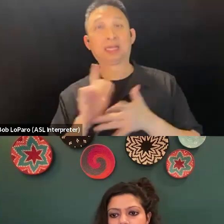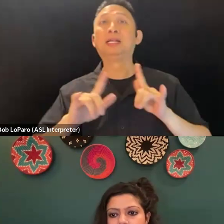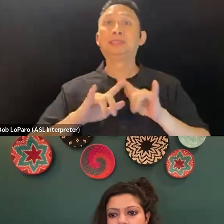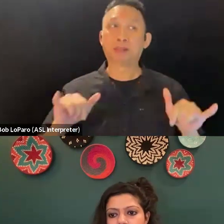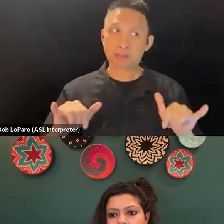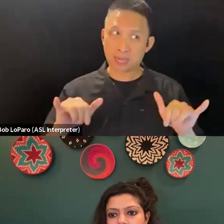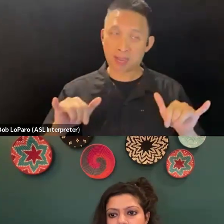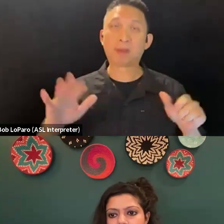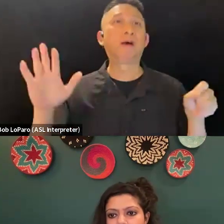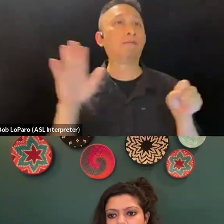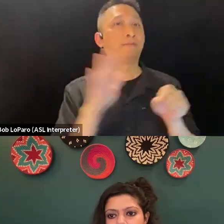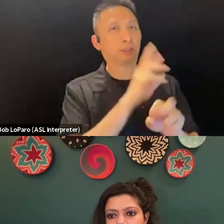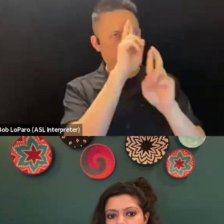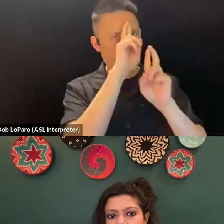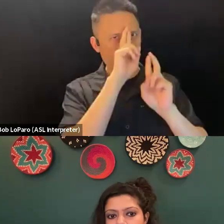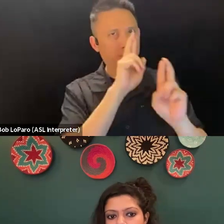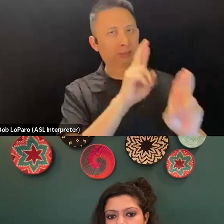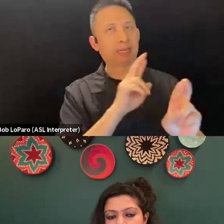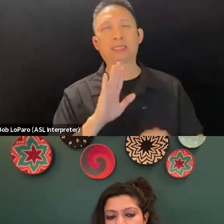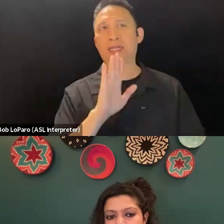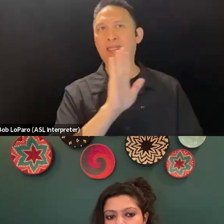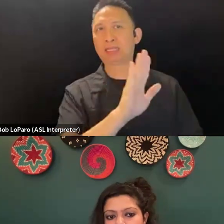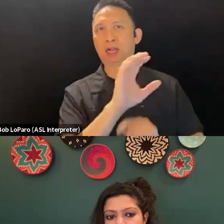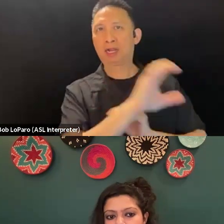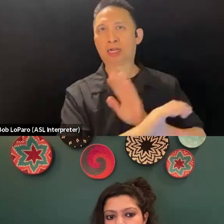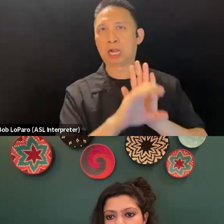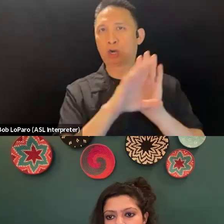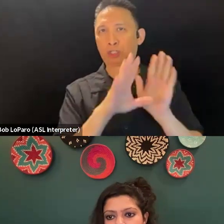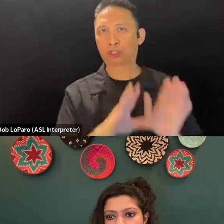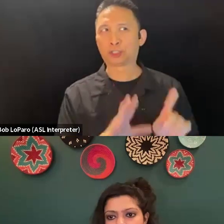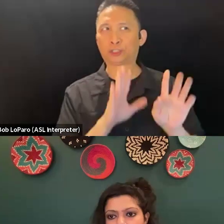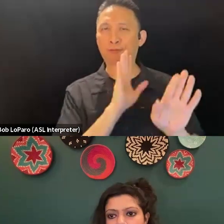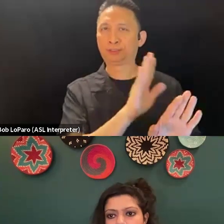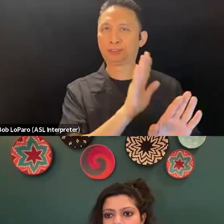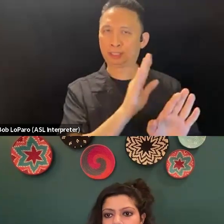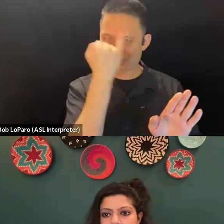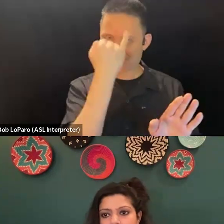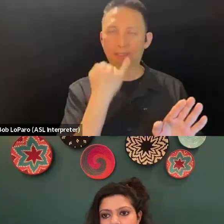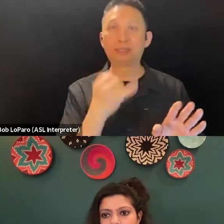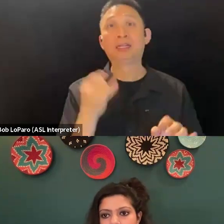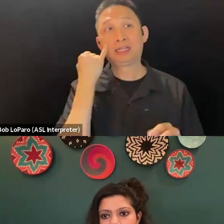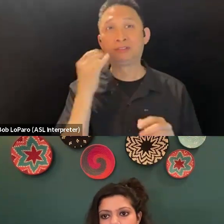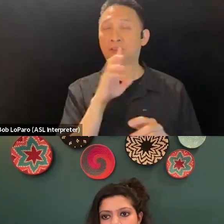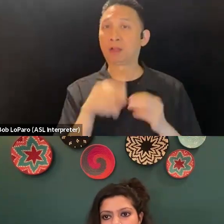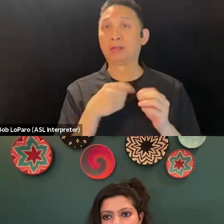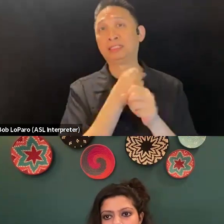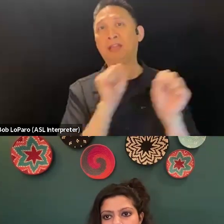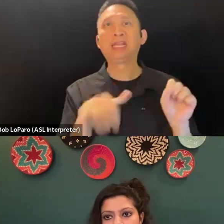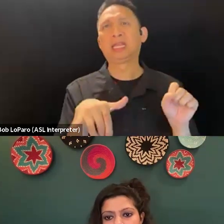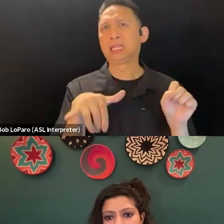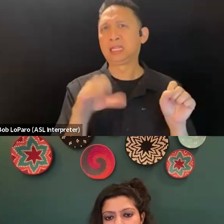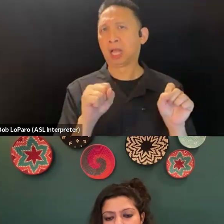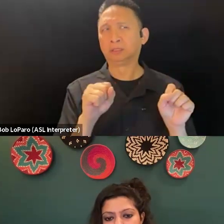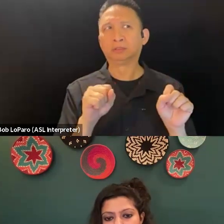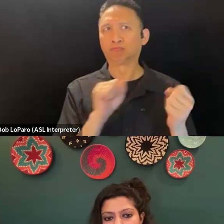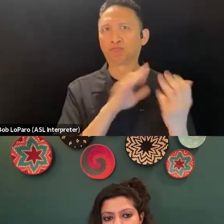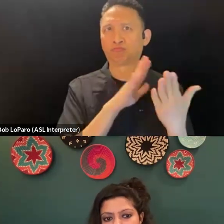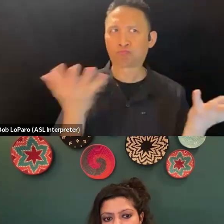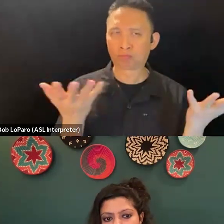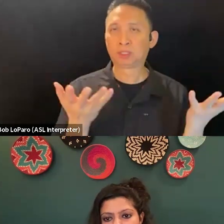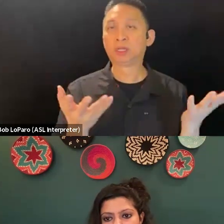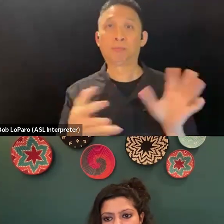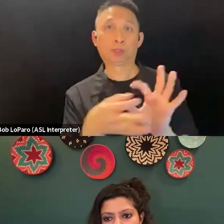between the particular and the specific, and the general and the abstract, right? That's like at the heart of a lot of documentary films. That's the strength. So of course,